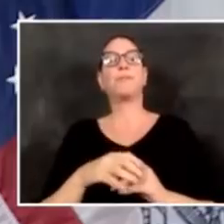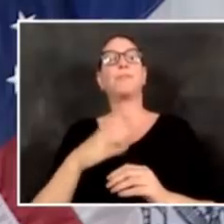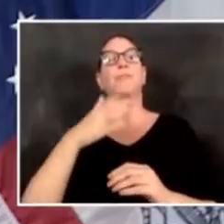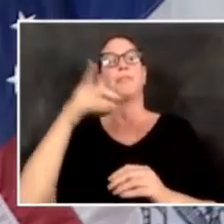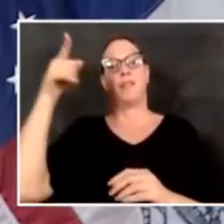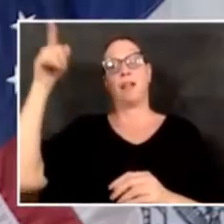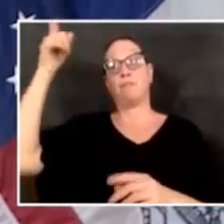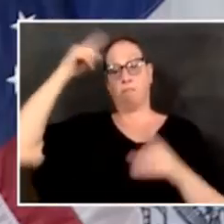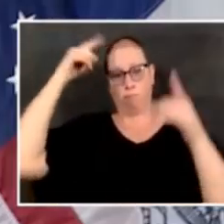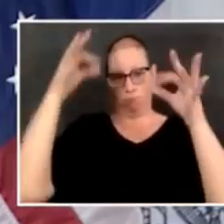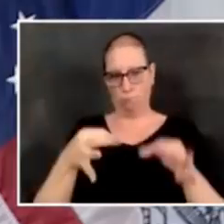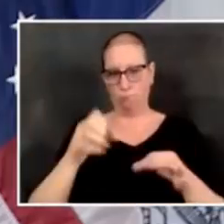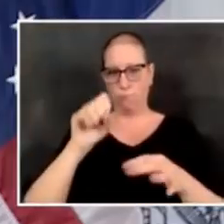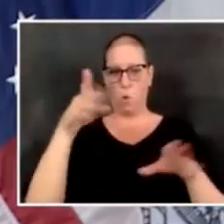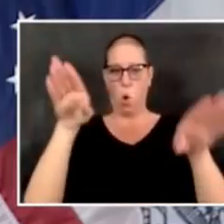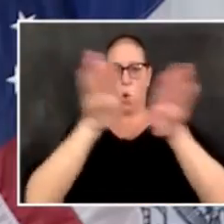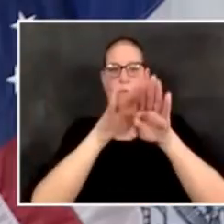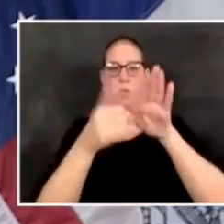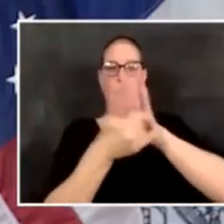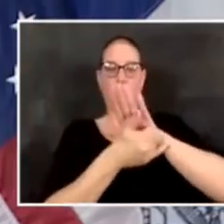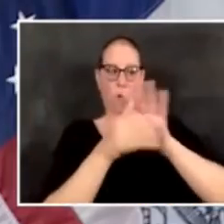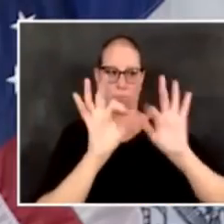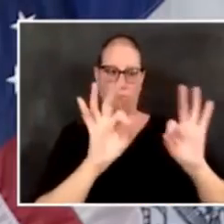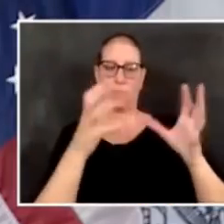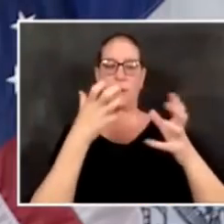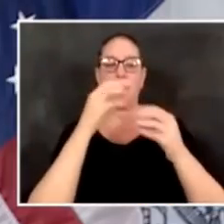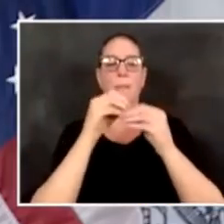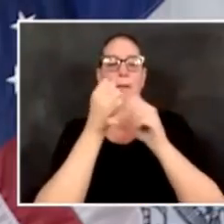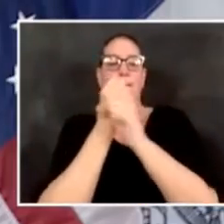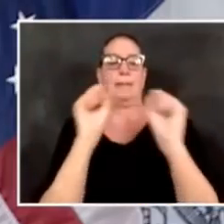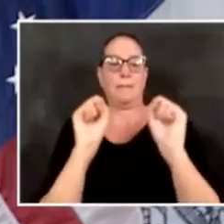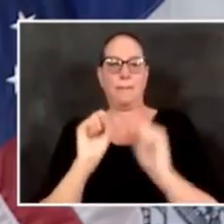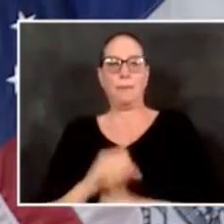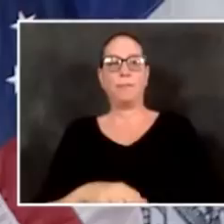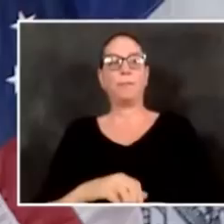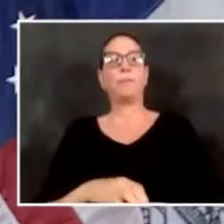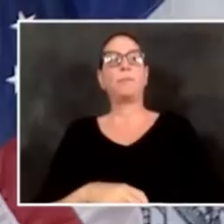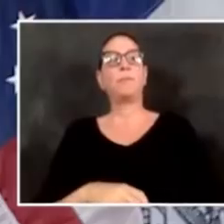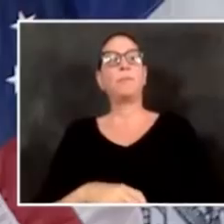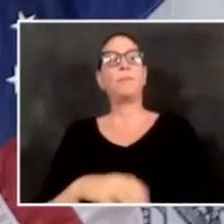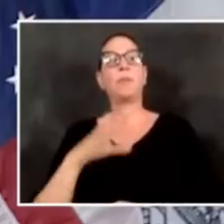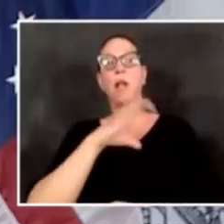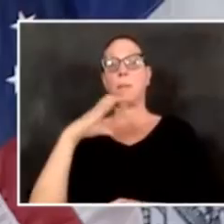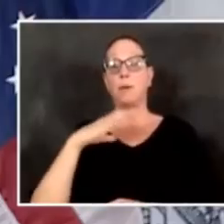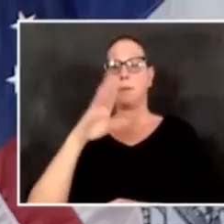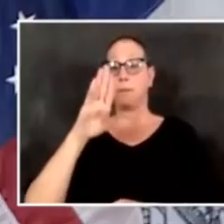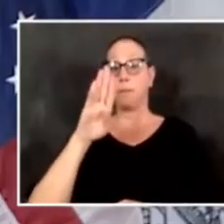and the testing and anything else Commissioner Banks wants to add, go ahead, Commissioner.